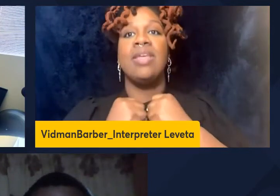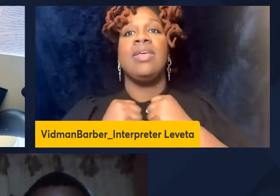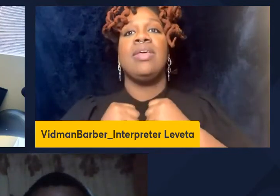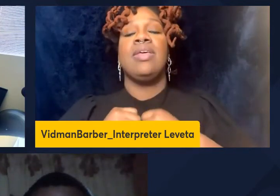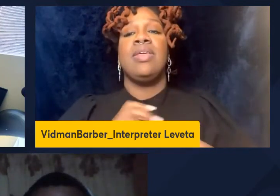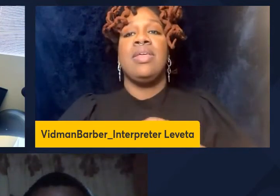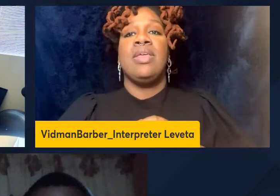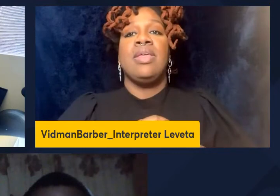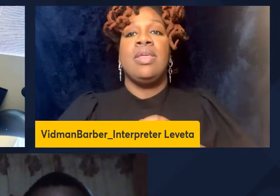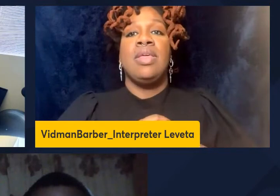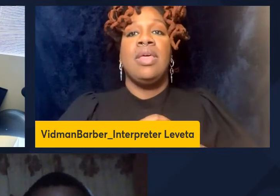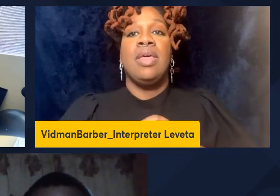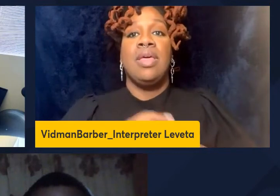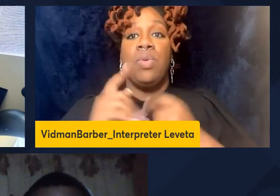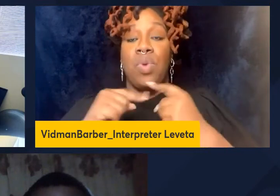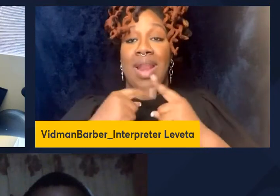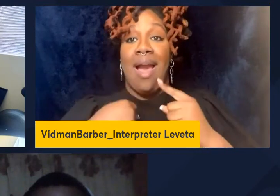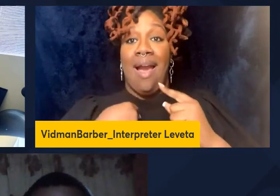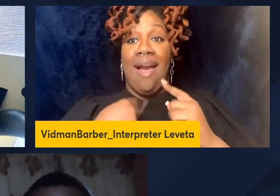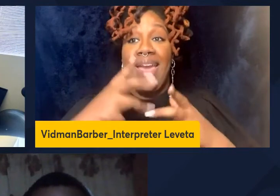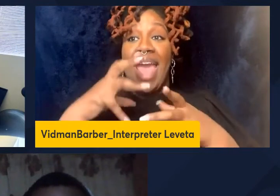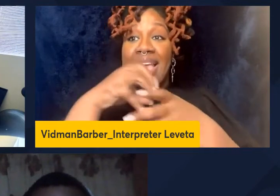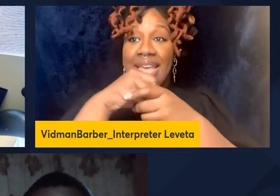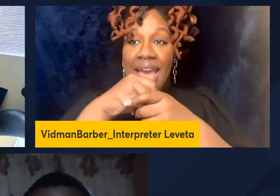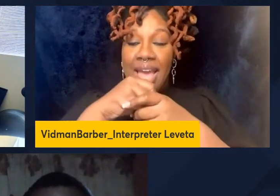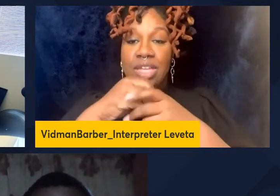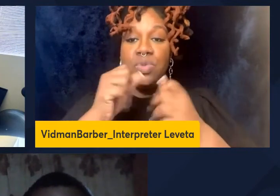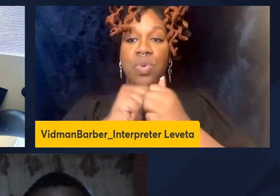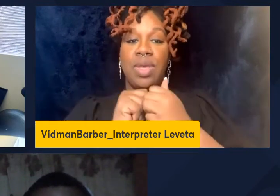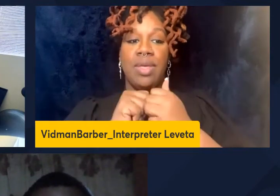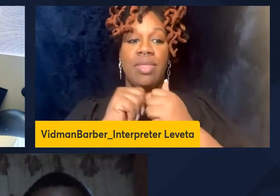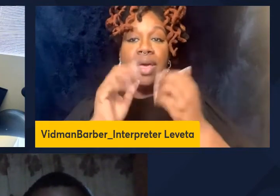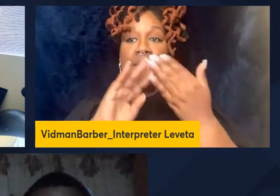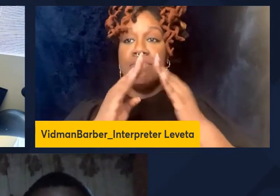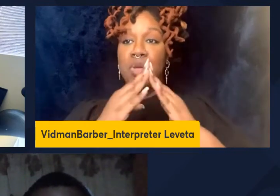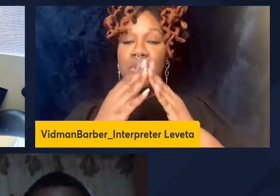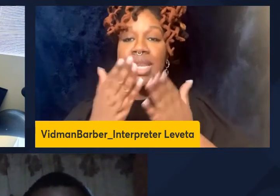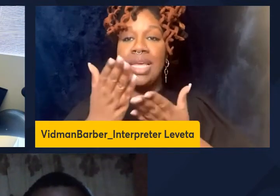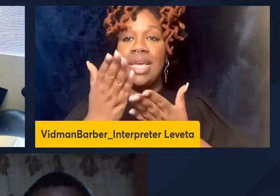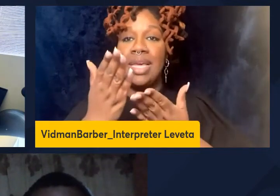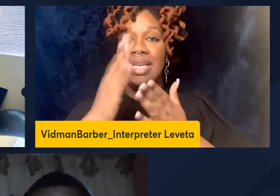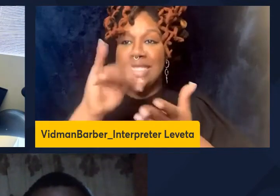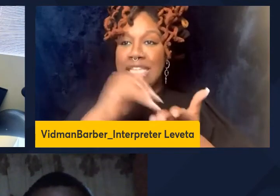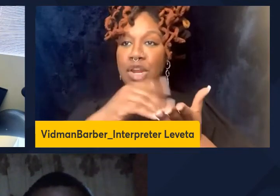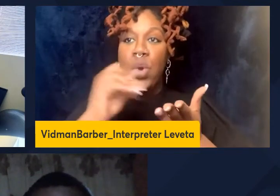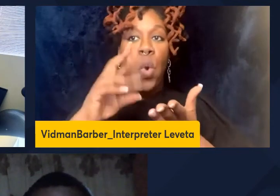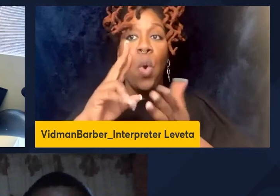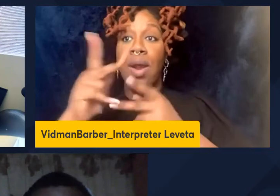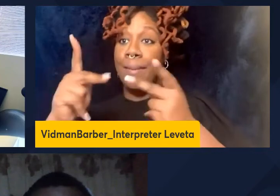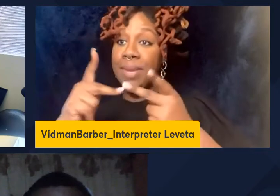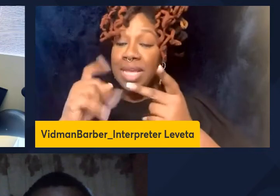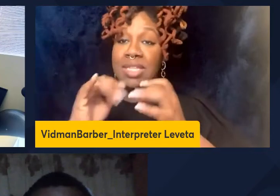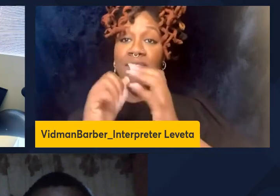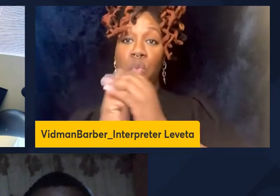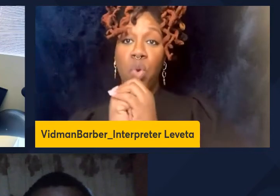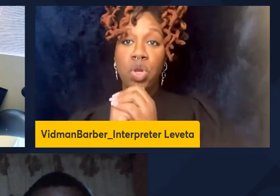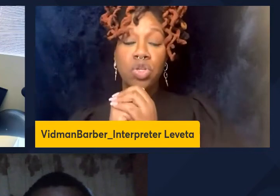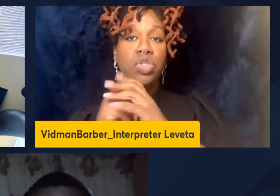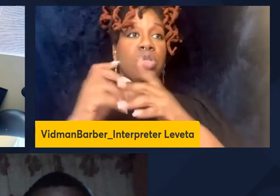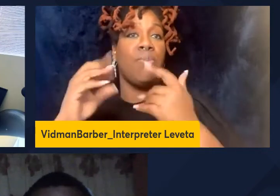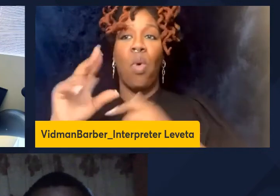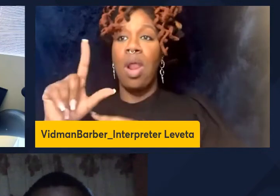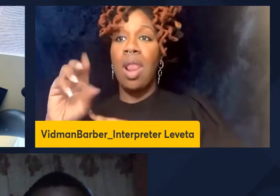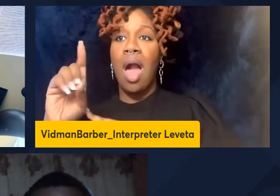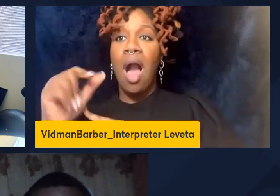sincerely, that when I engage a community center or a place of worship or a lodge